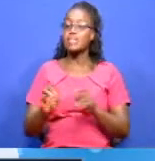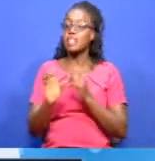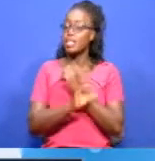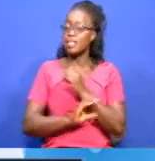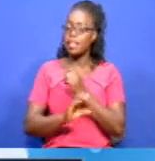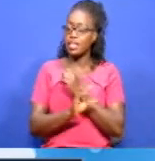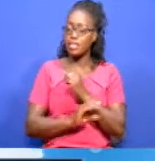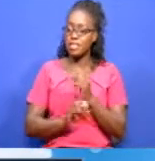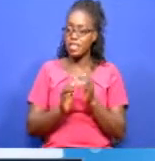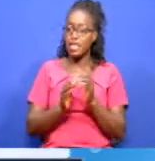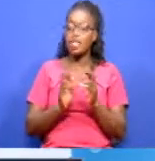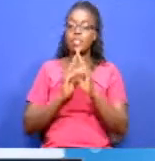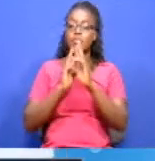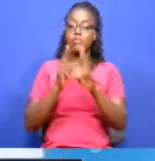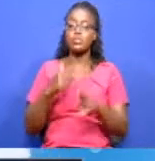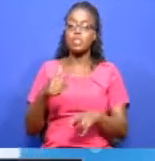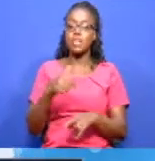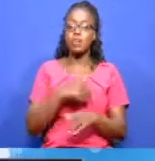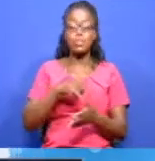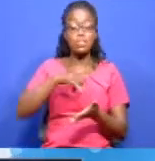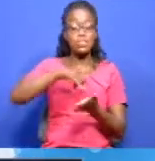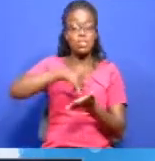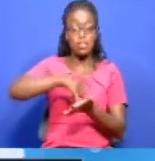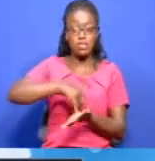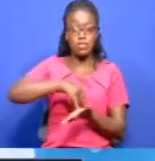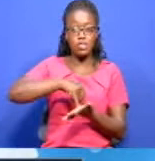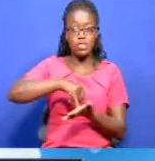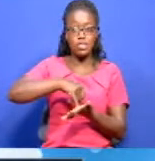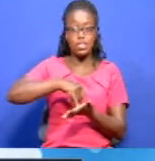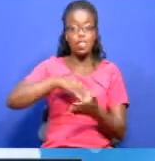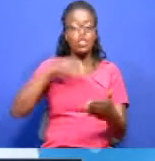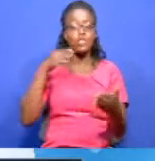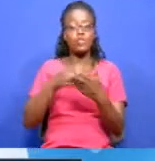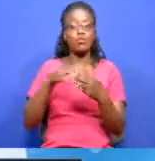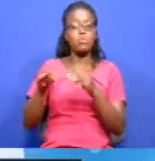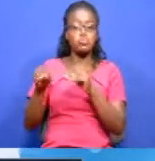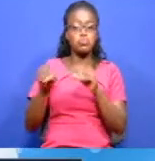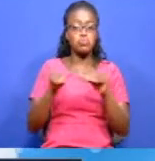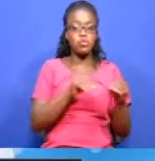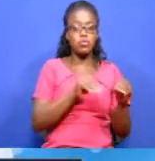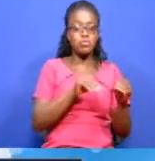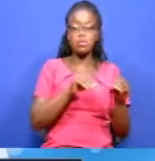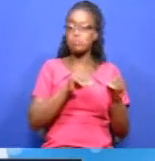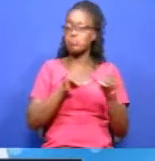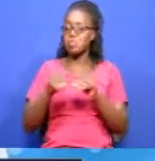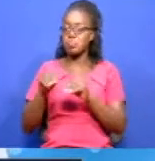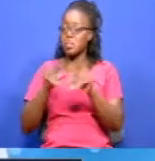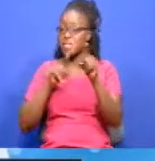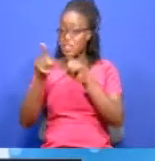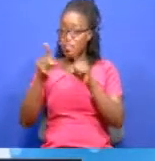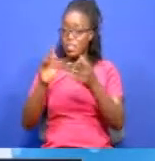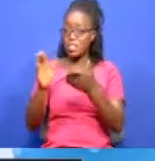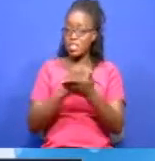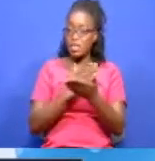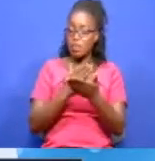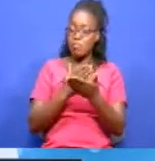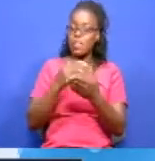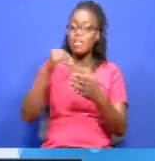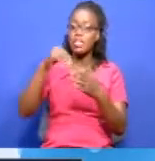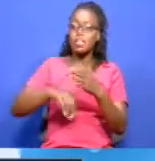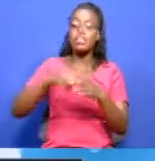our response included cessation of movement in and out of the counties of